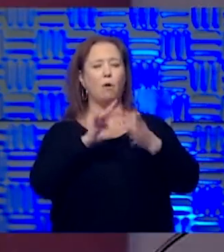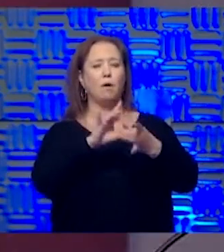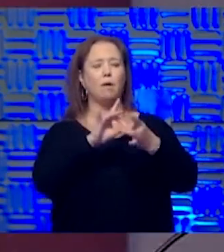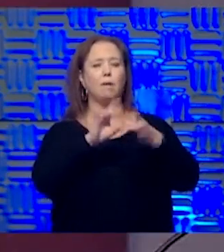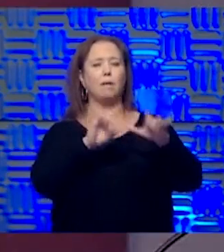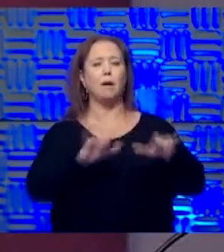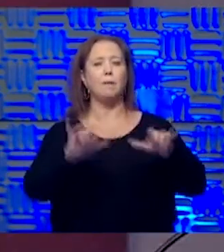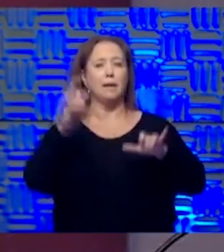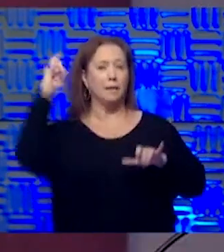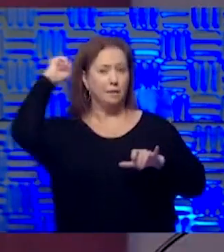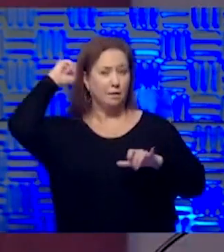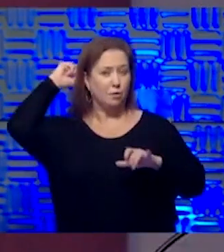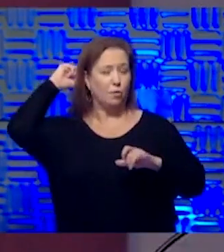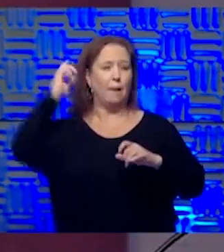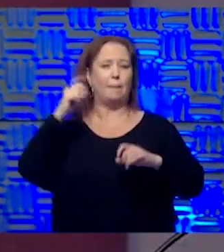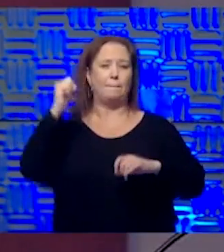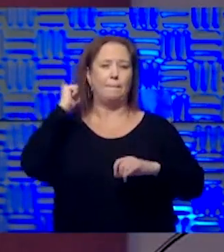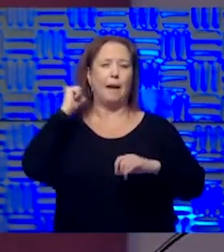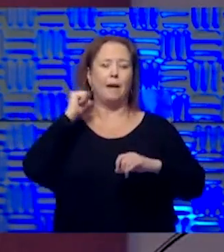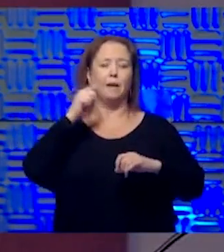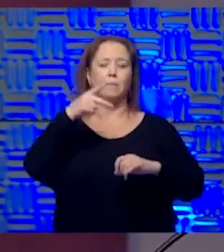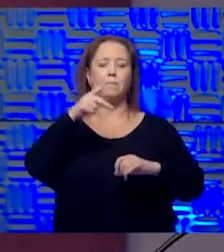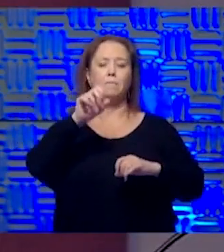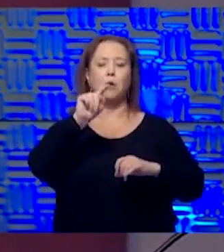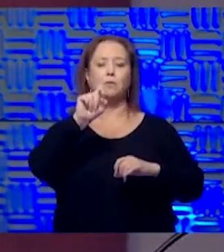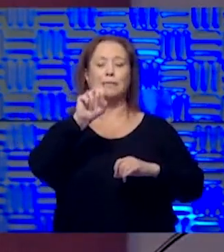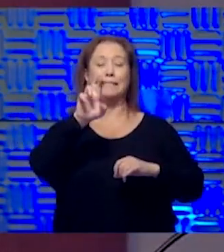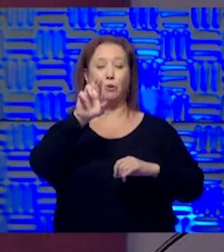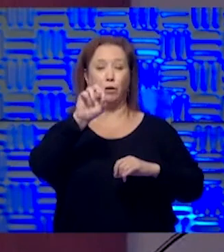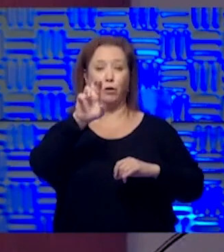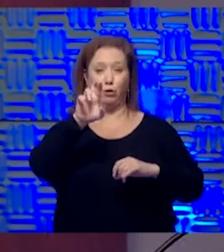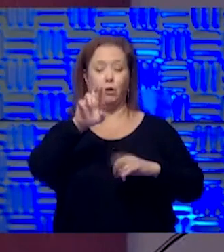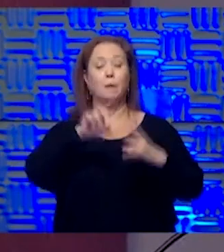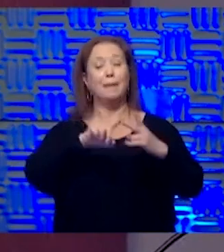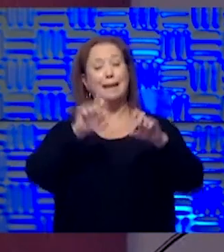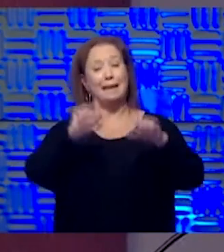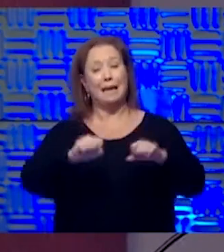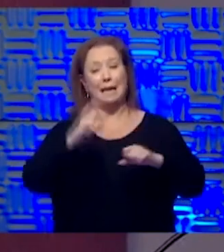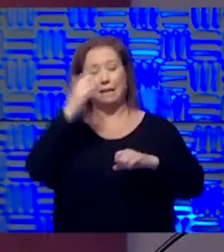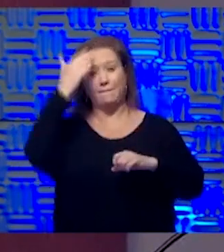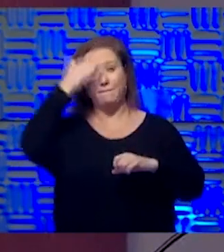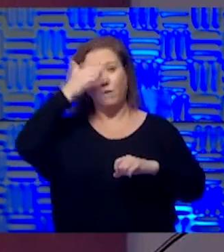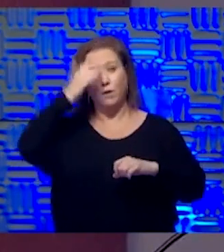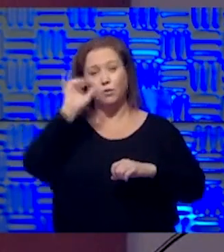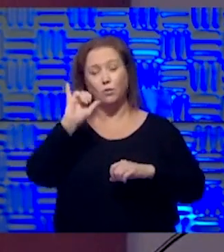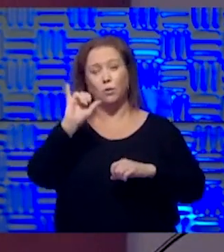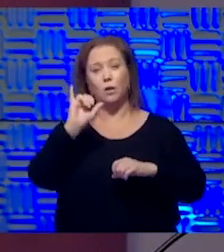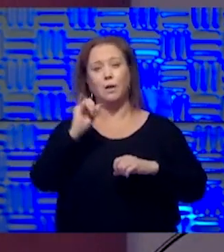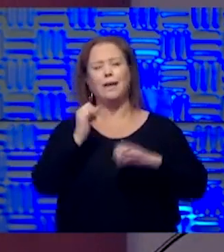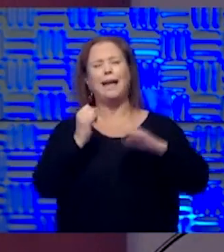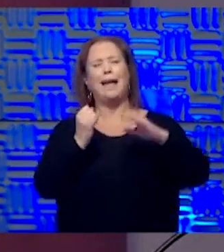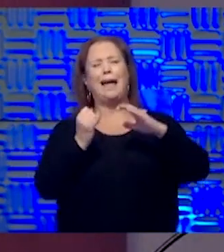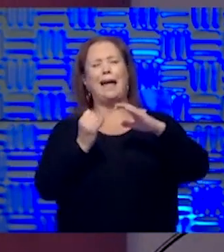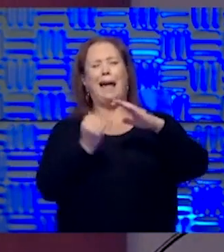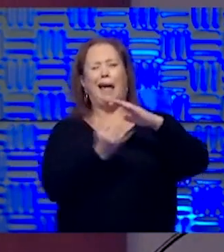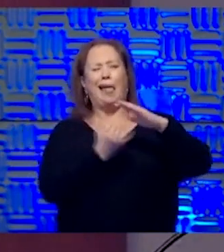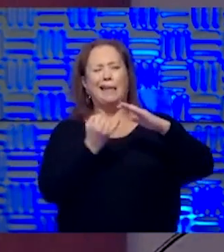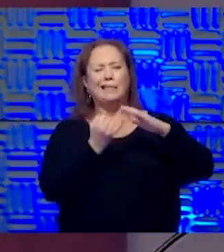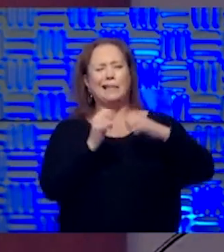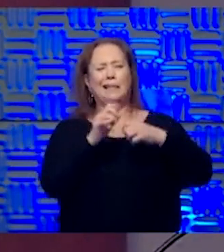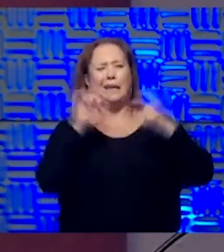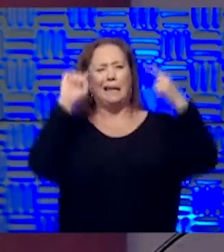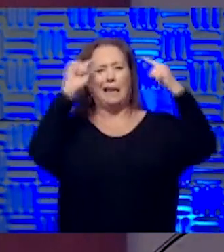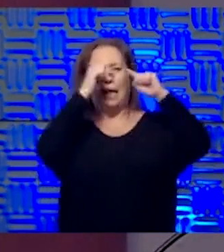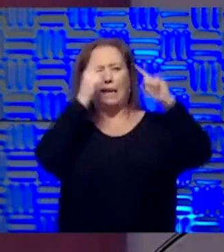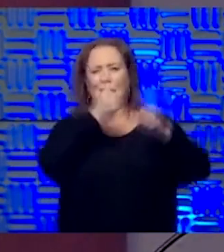strokes, the strokes affecting the back part of the brain, but it can happen in anterior circulation strokes. Usually isolated headache in and of itself